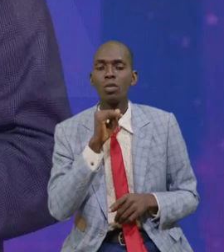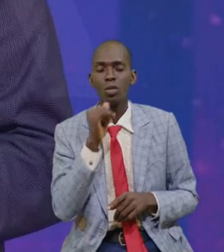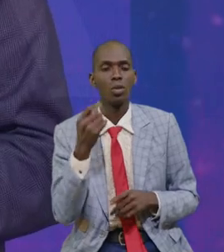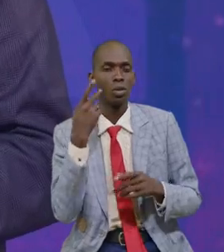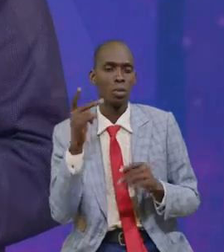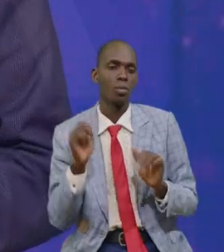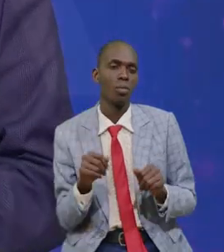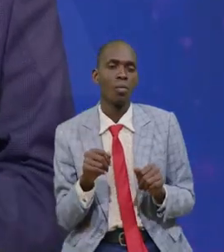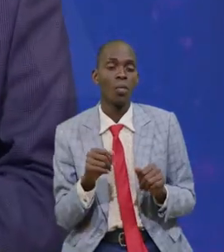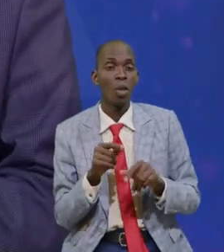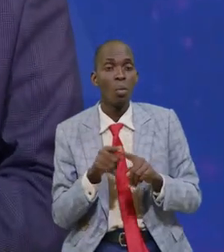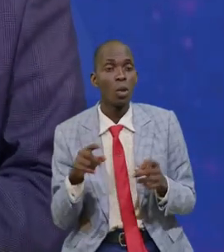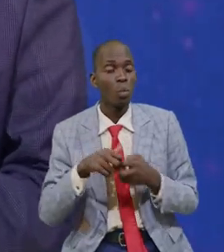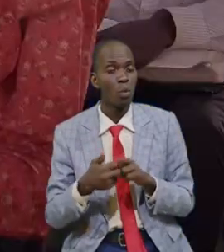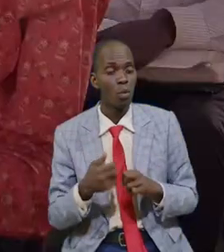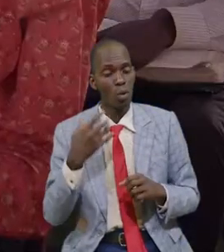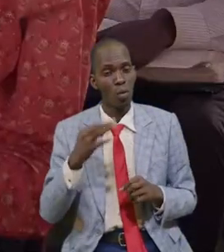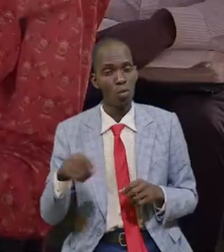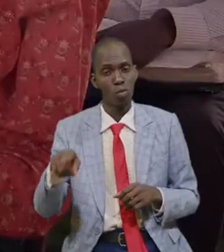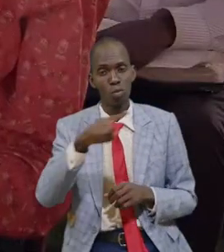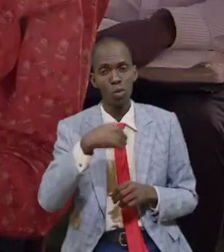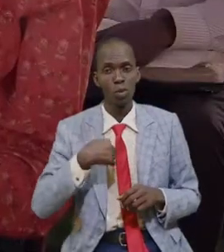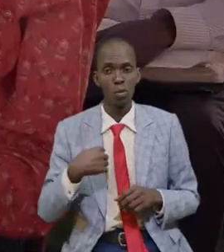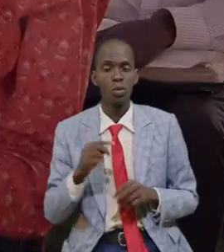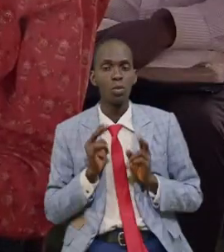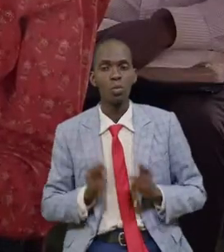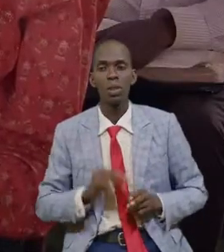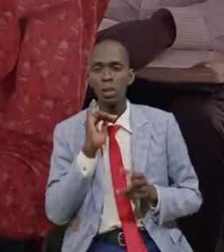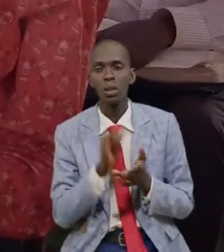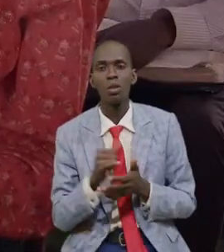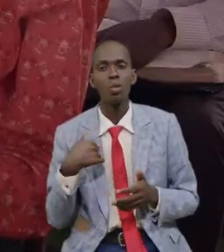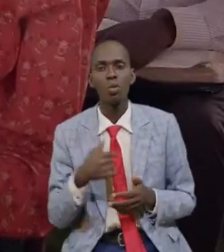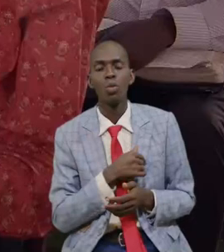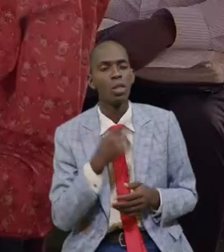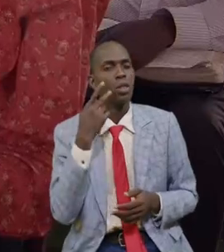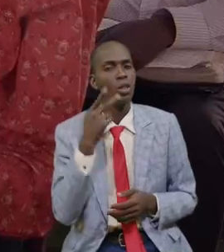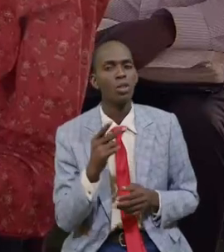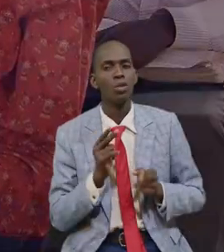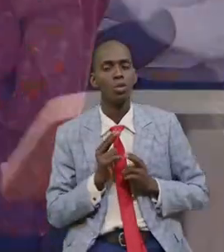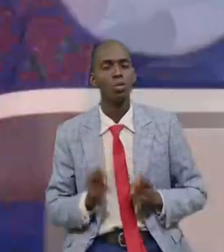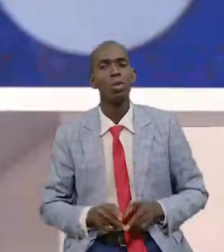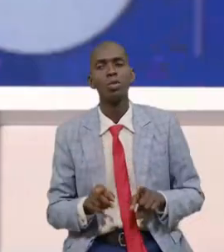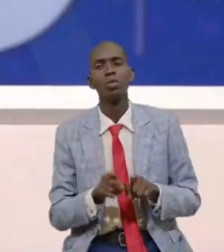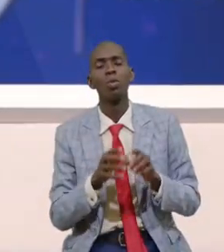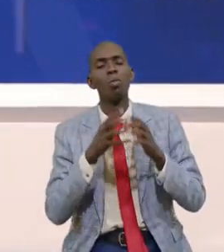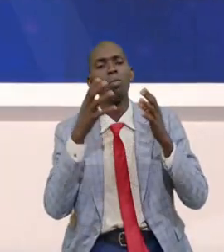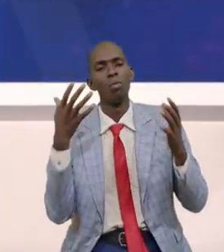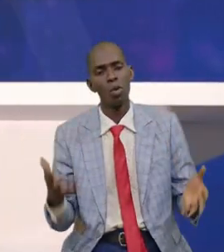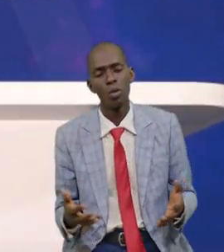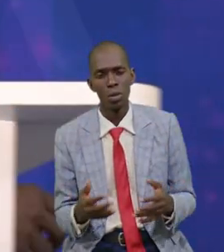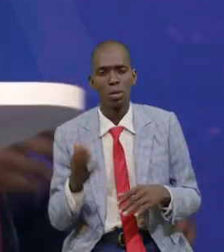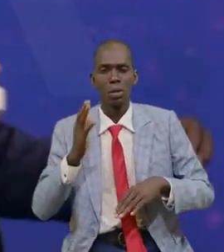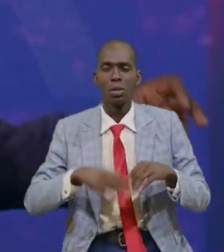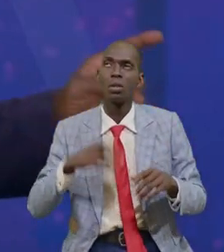people too much. We don't see God, the invisible one. Somebody is threatening